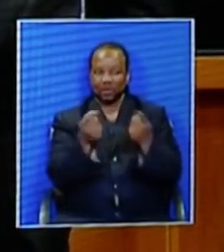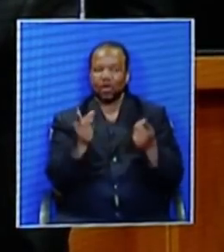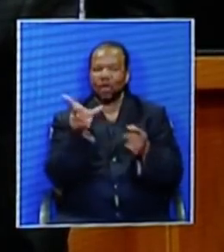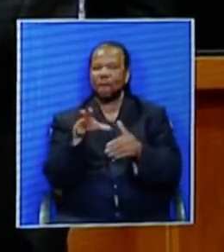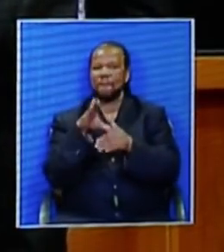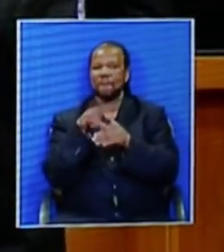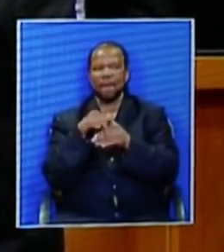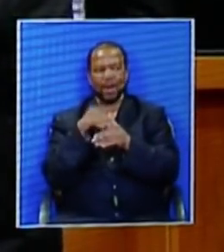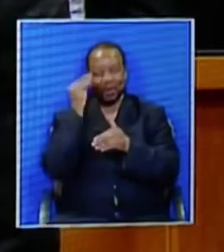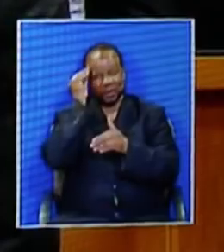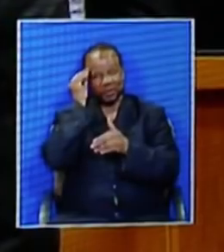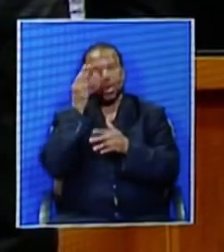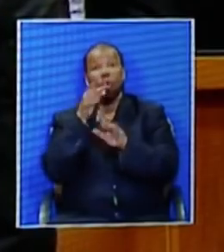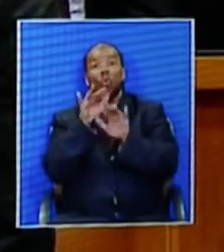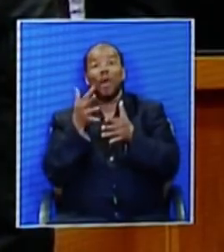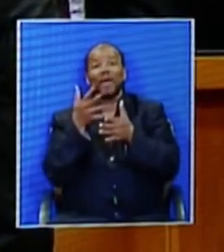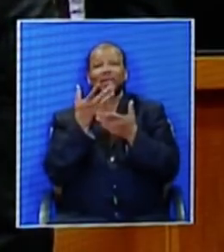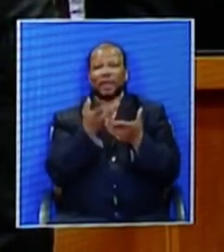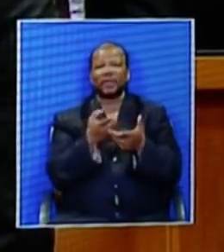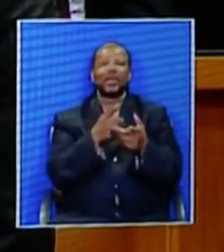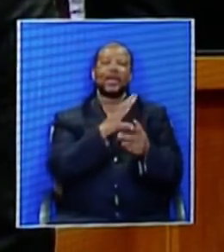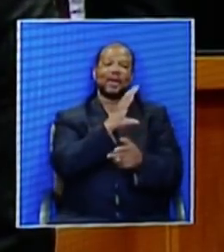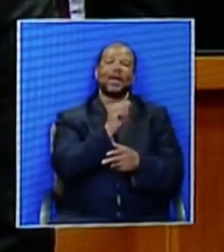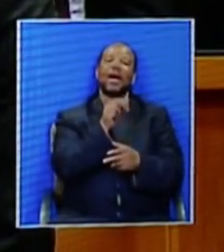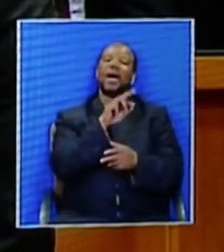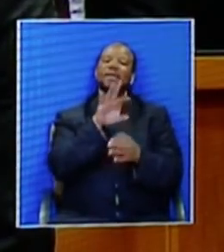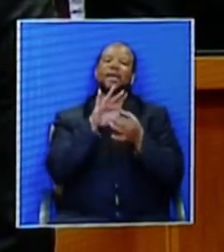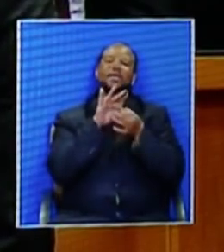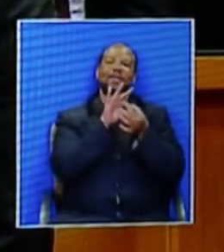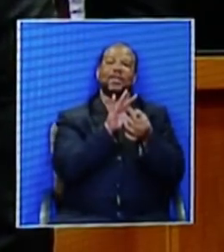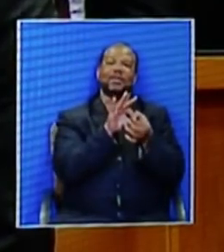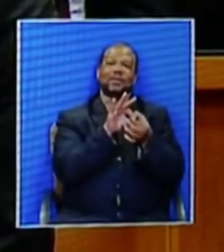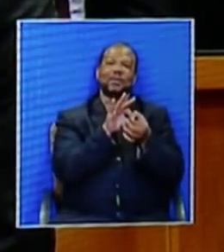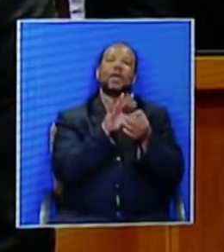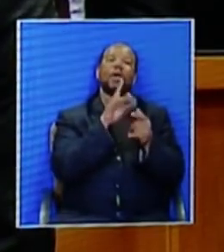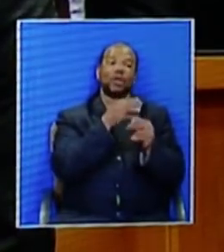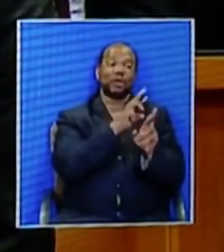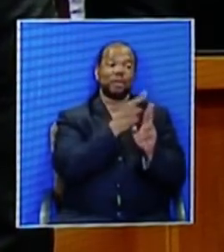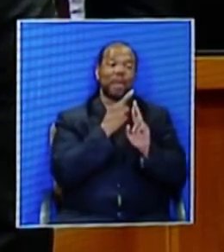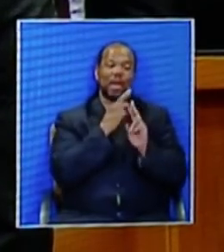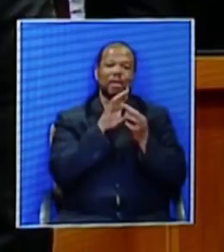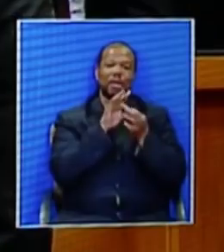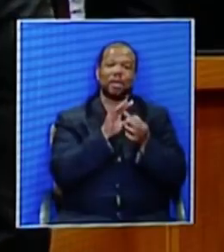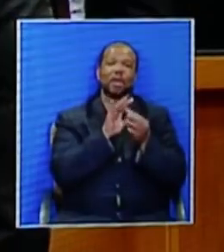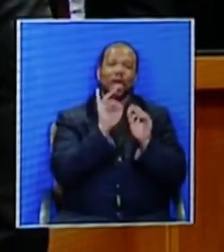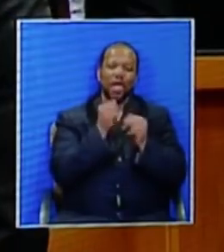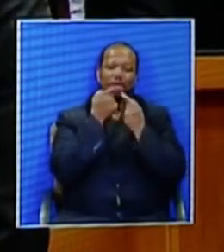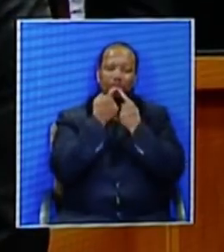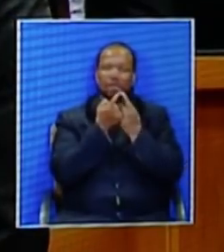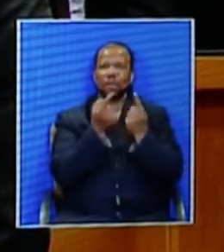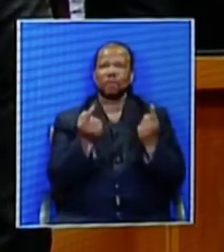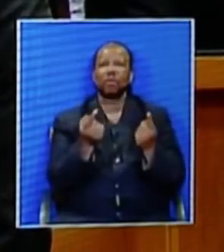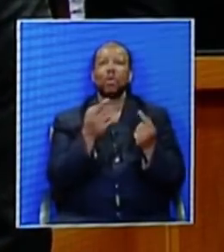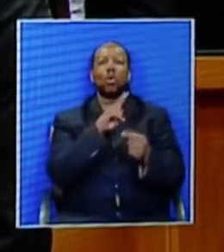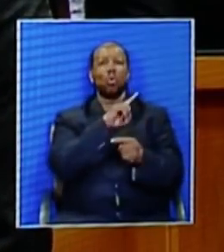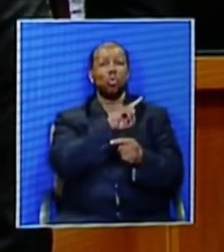interests in all the right places. The Honourable Carter's question relates directly to that reply around that declaration, asking why